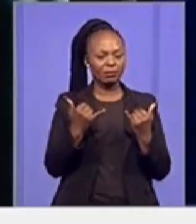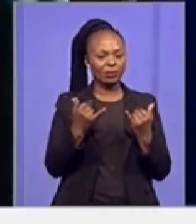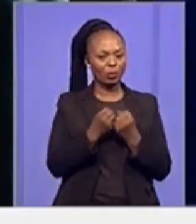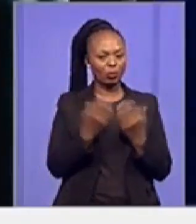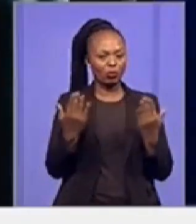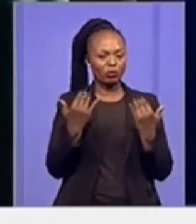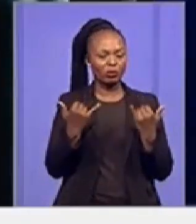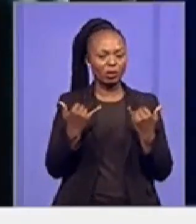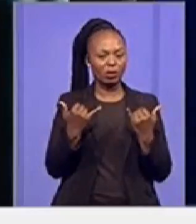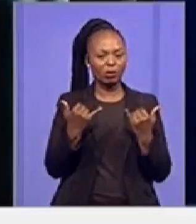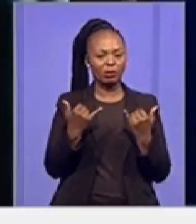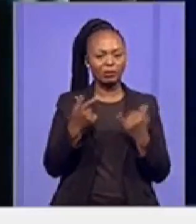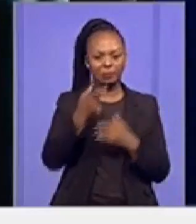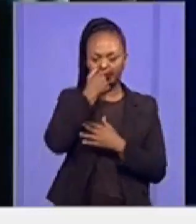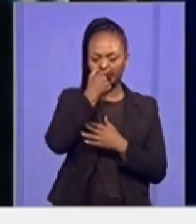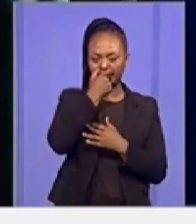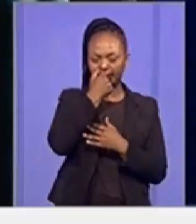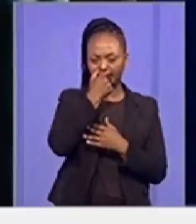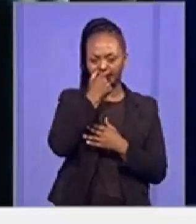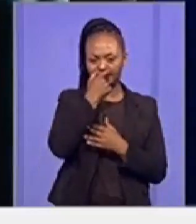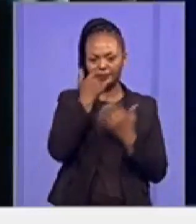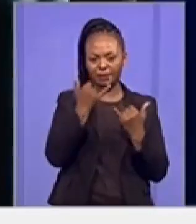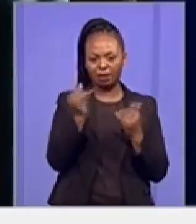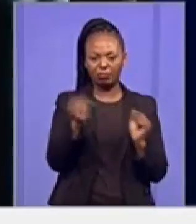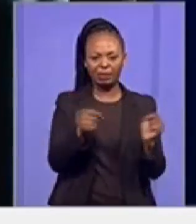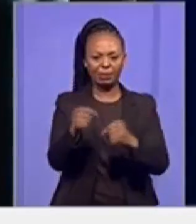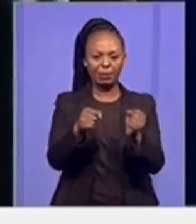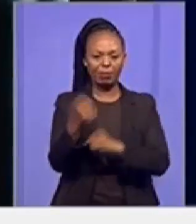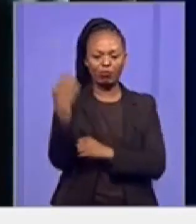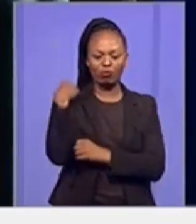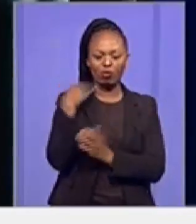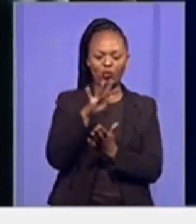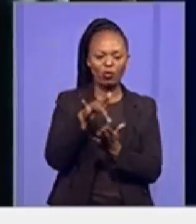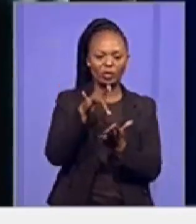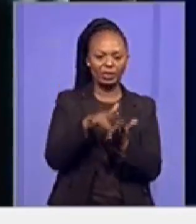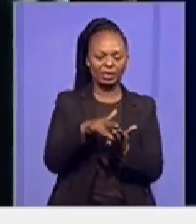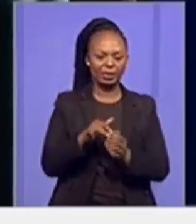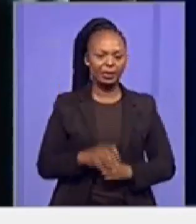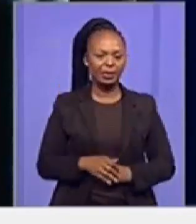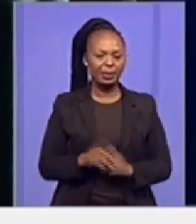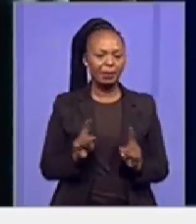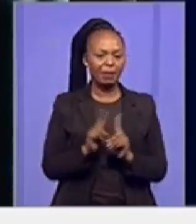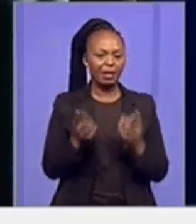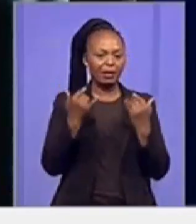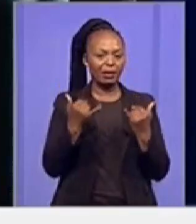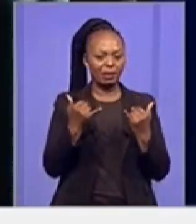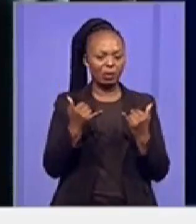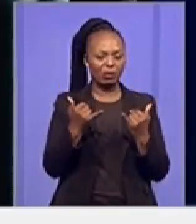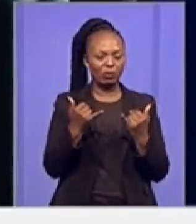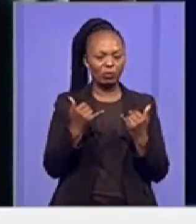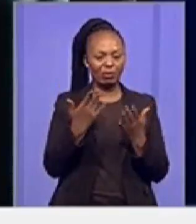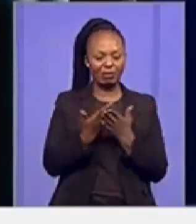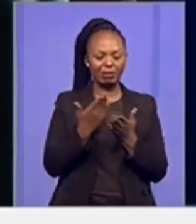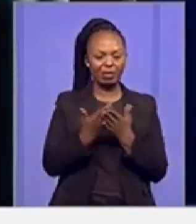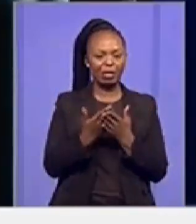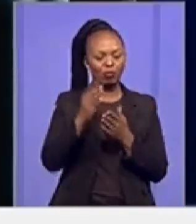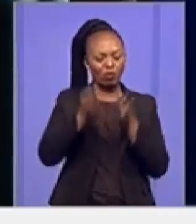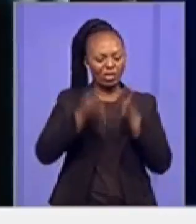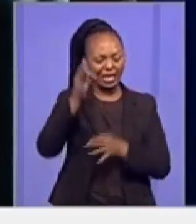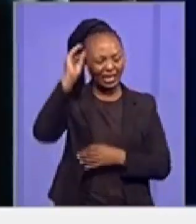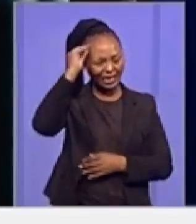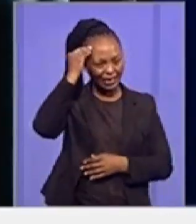revelation of Cyril Ramaphosa's level of cowardice and how he uses cabinet positions as a means to manage the factional warfare of political interests within